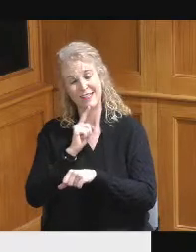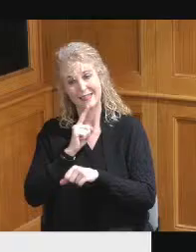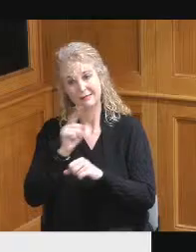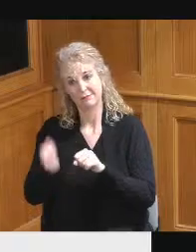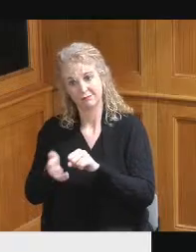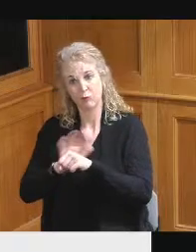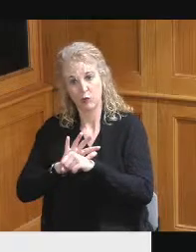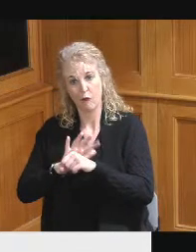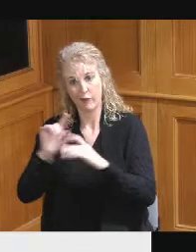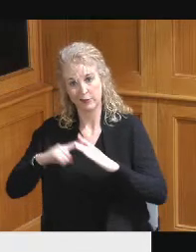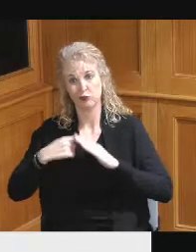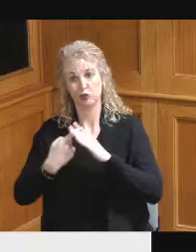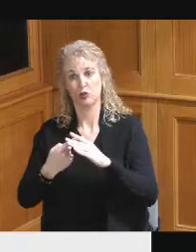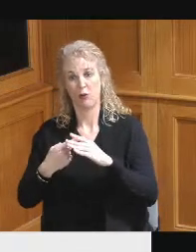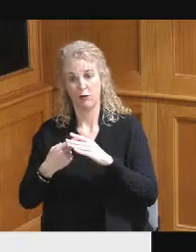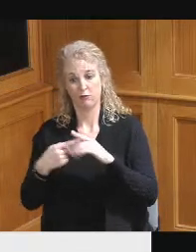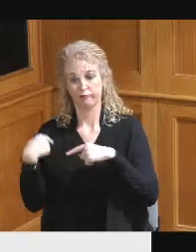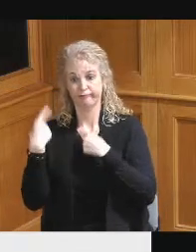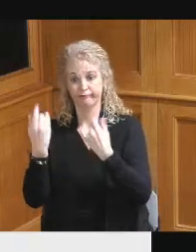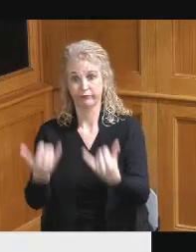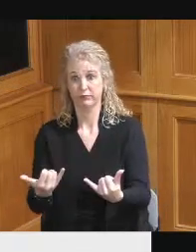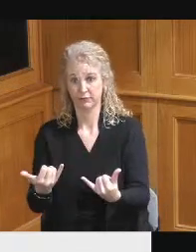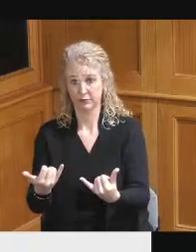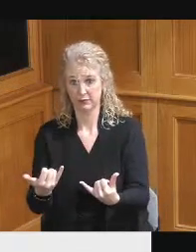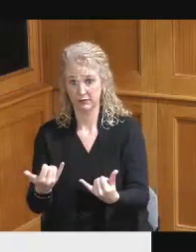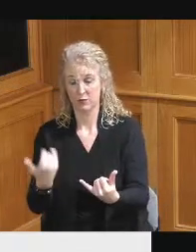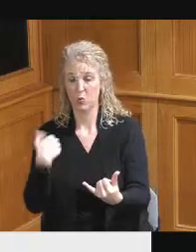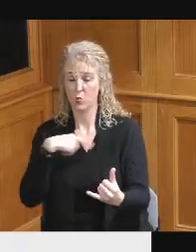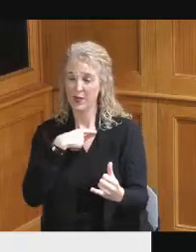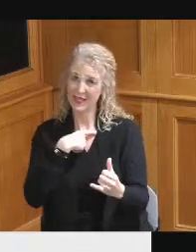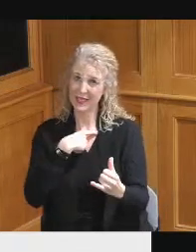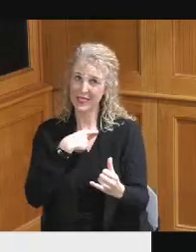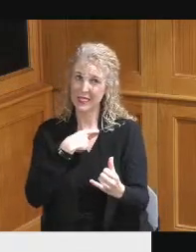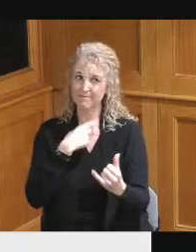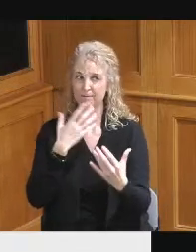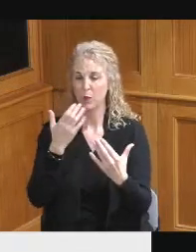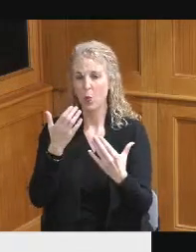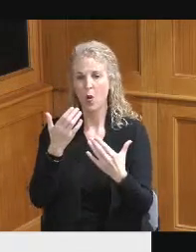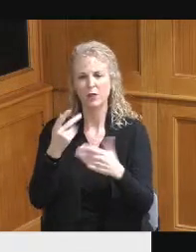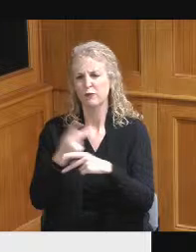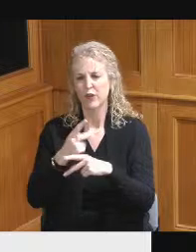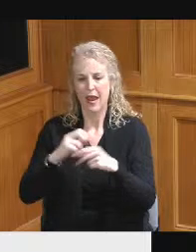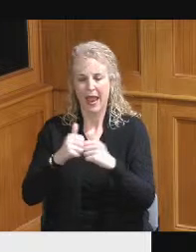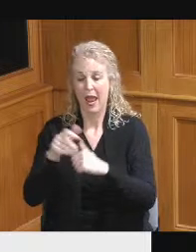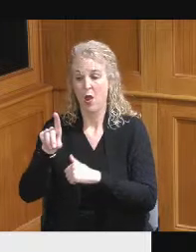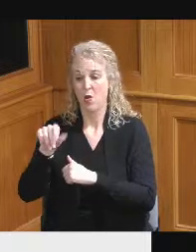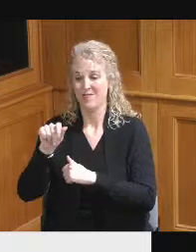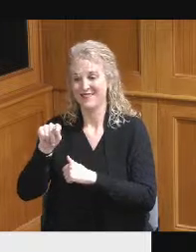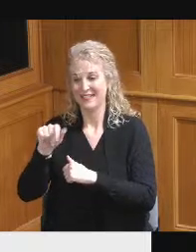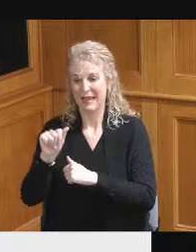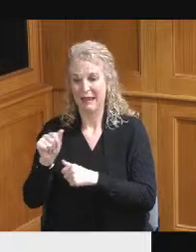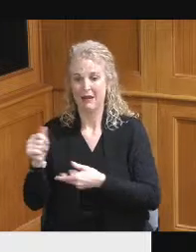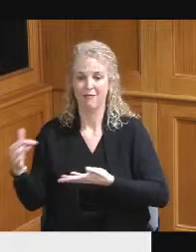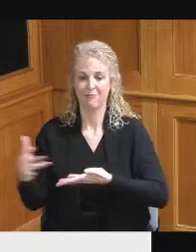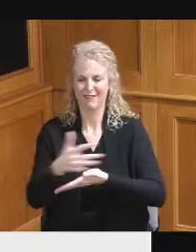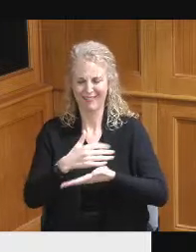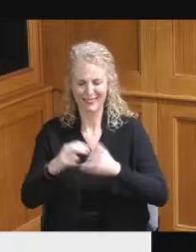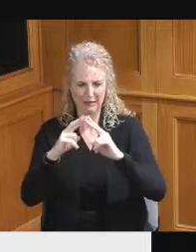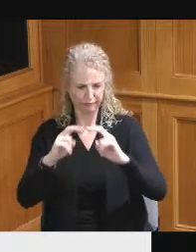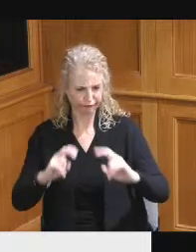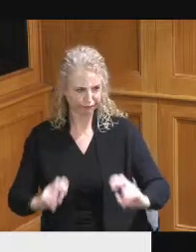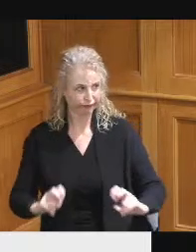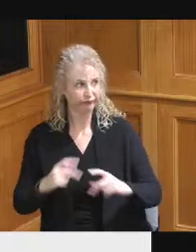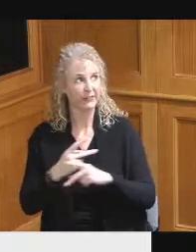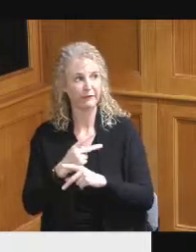COVID-19, where we developed a data approach, a data and analytics approach to